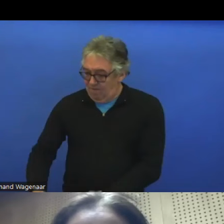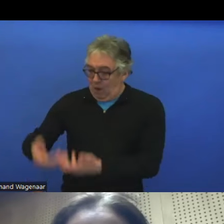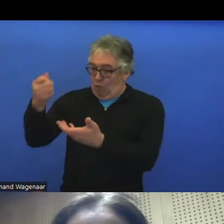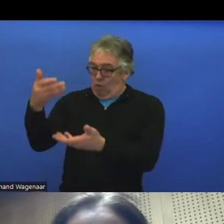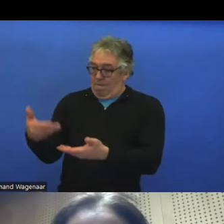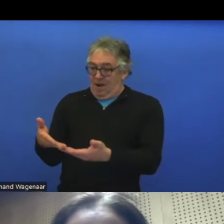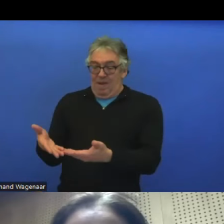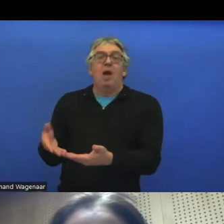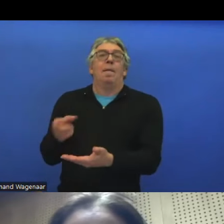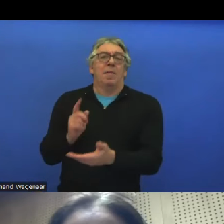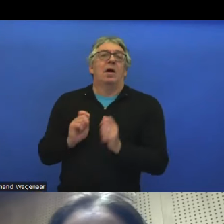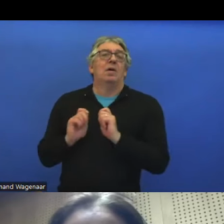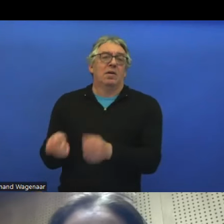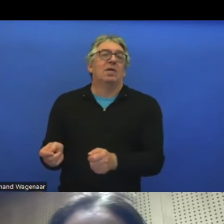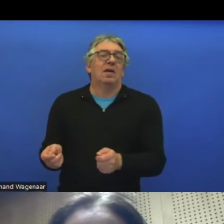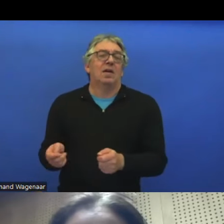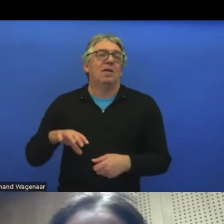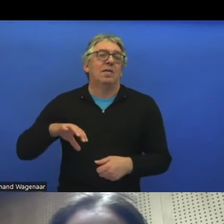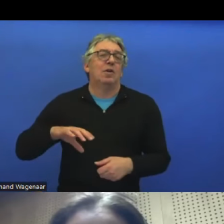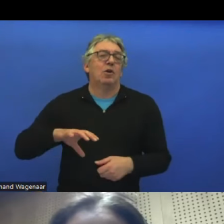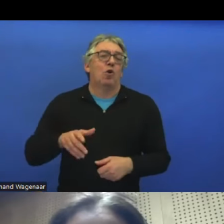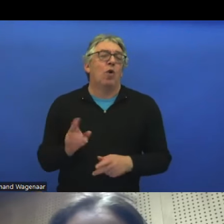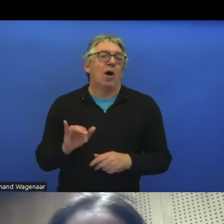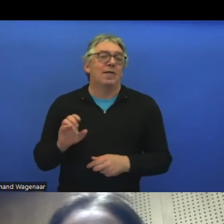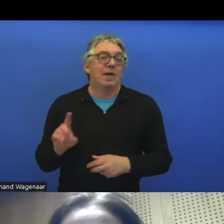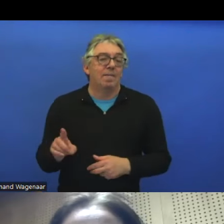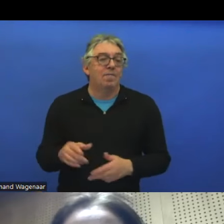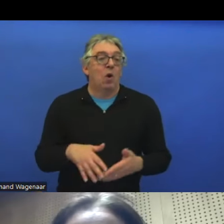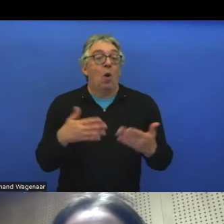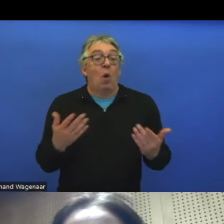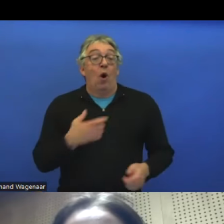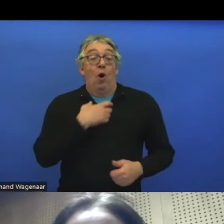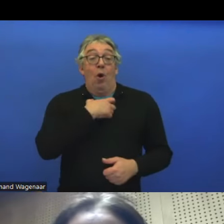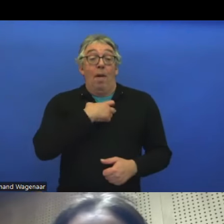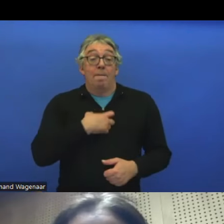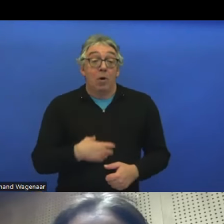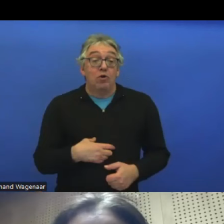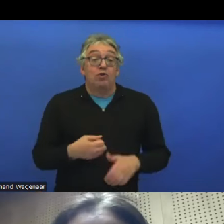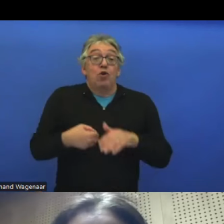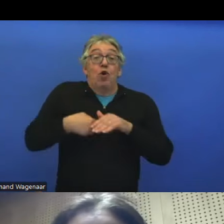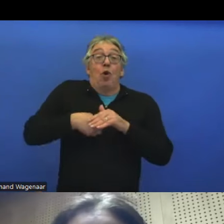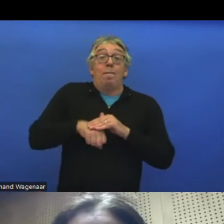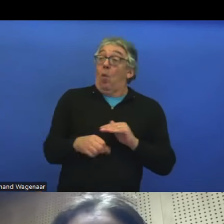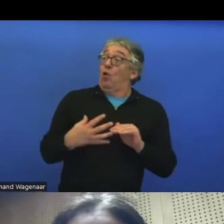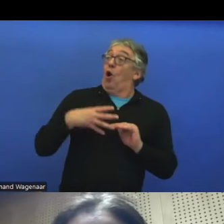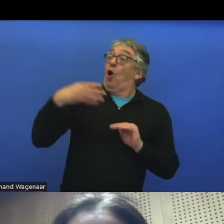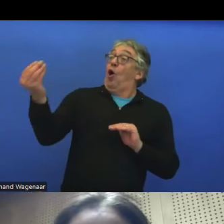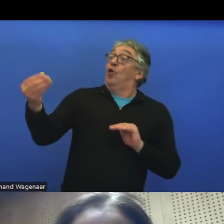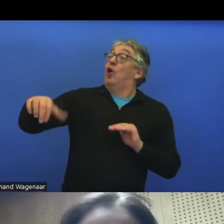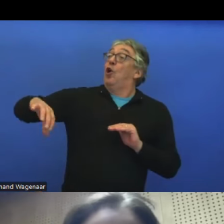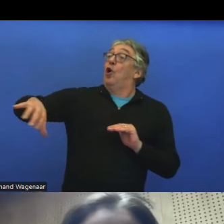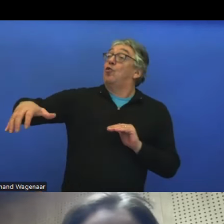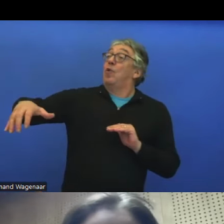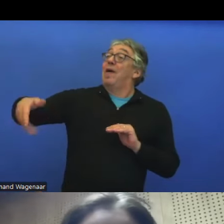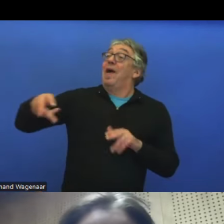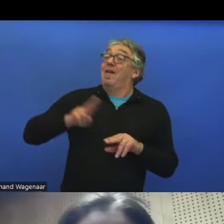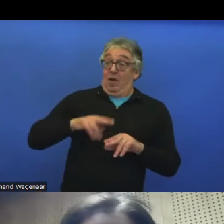to a person born abroad to at least one national if the child would otherwise be stateless. So